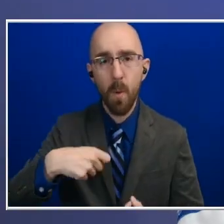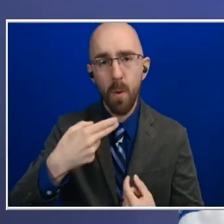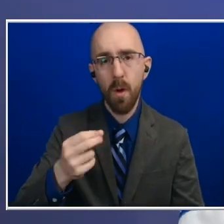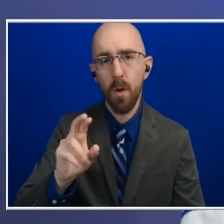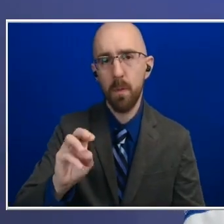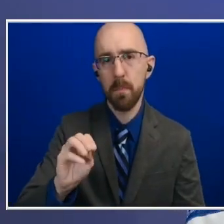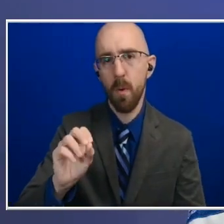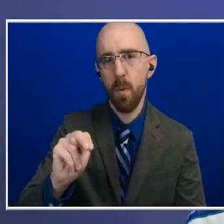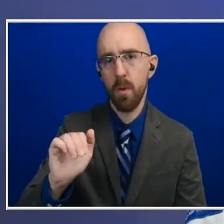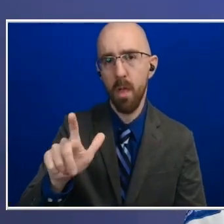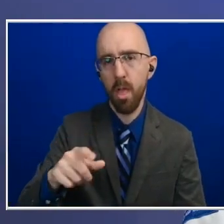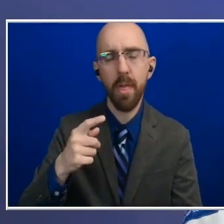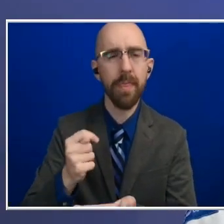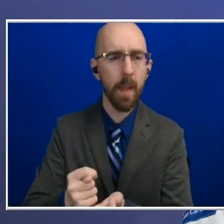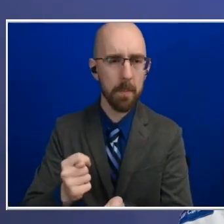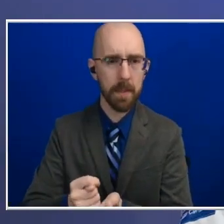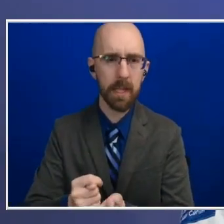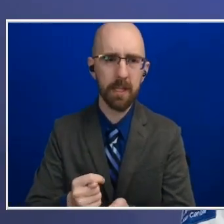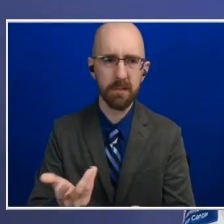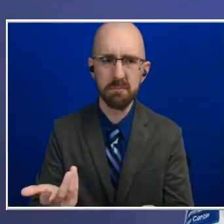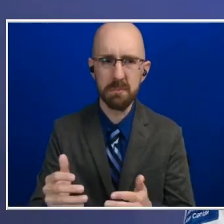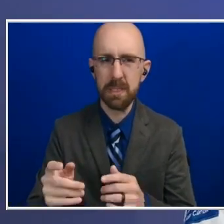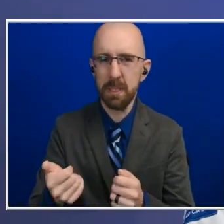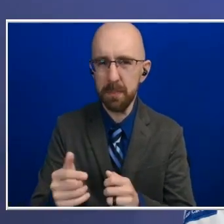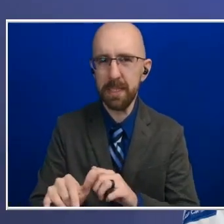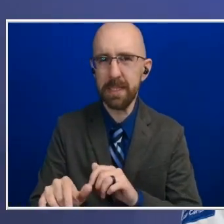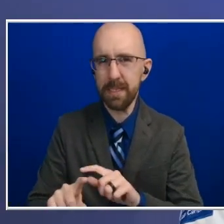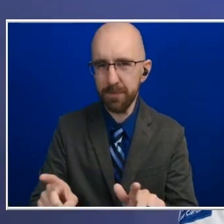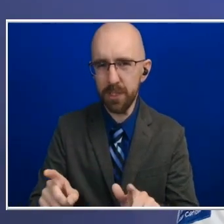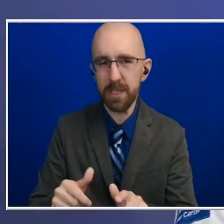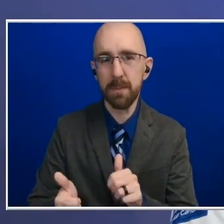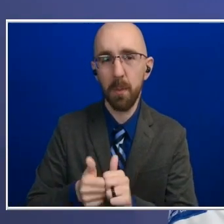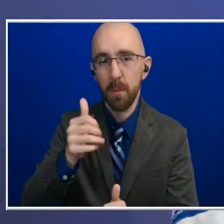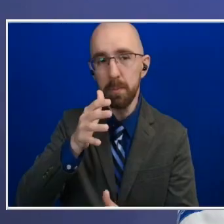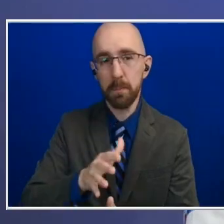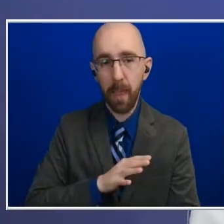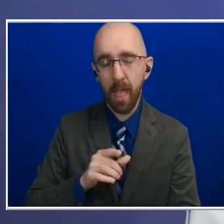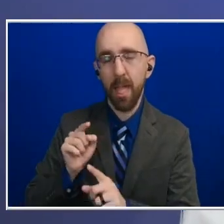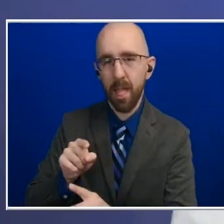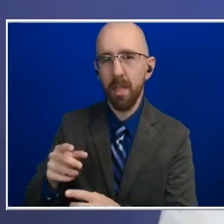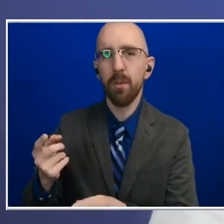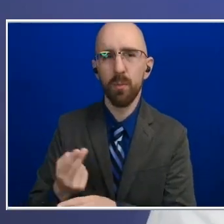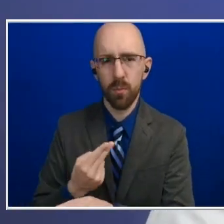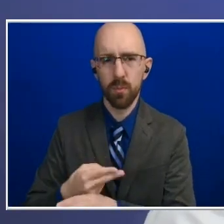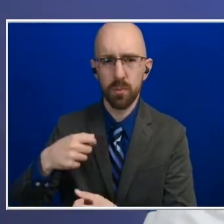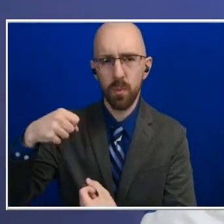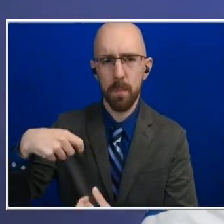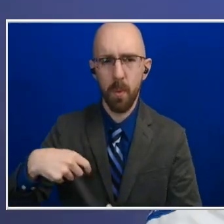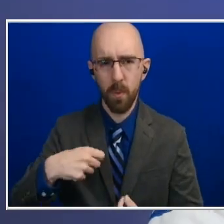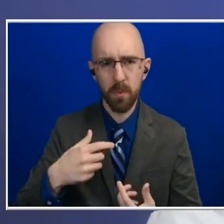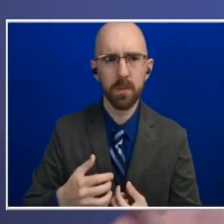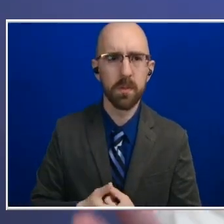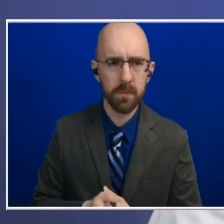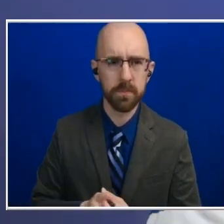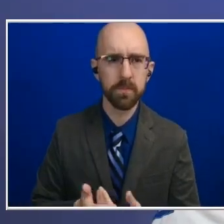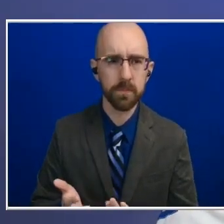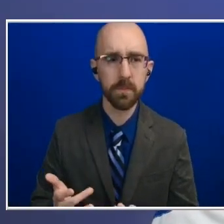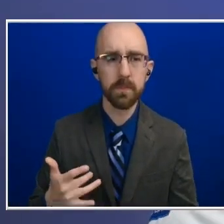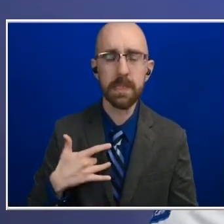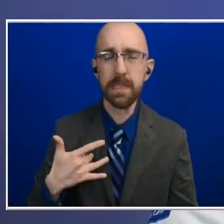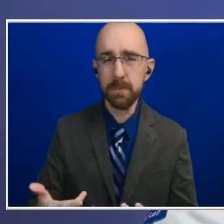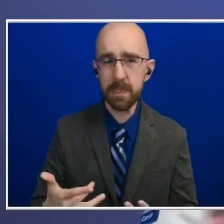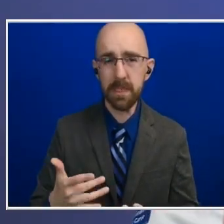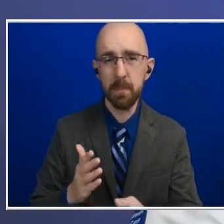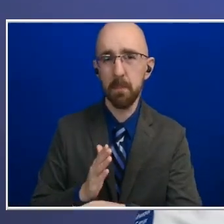vast majority of male breast cancers are hormonally driven. In typical kind of